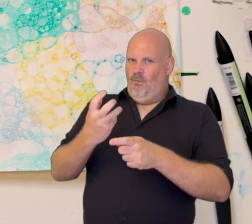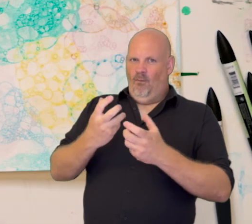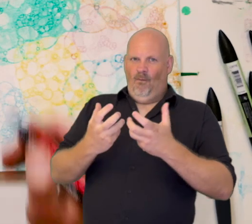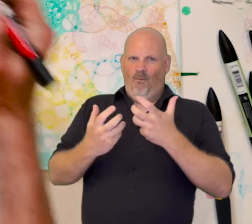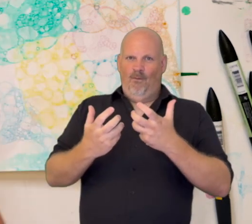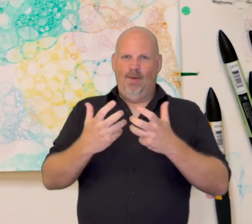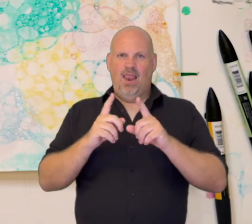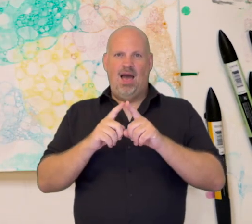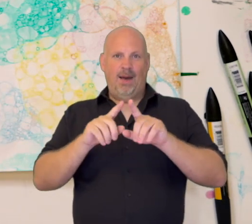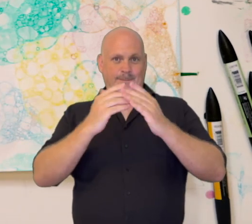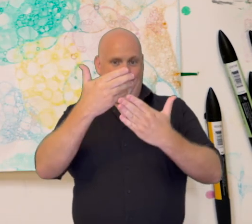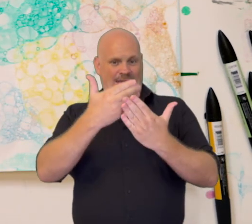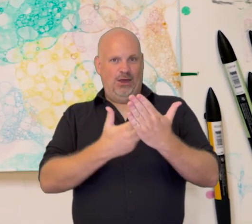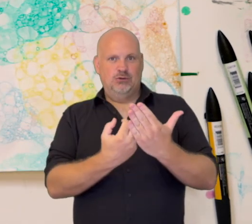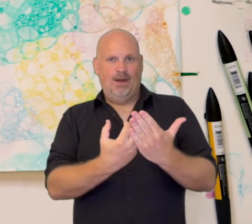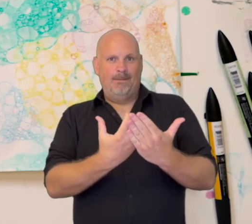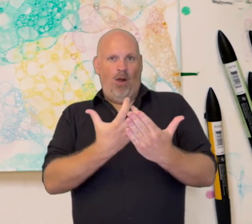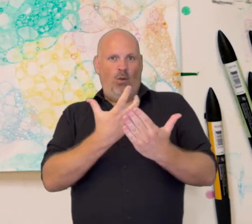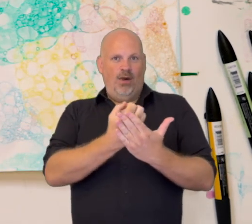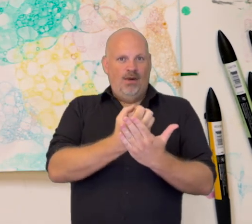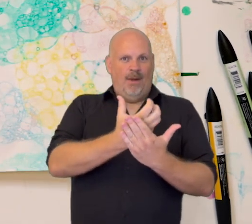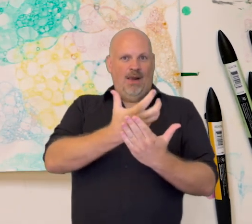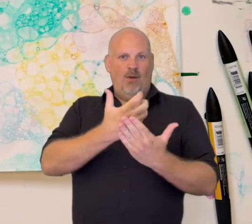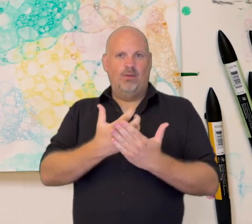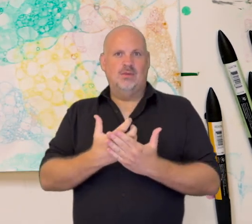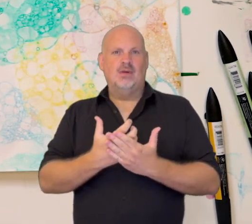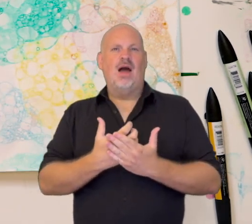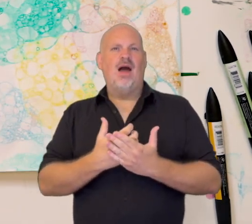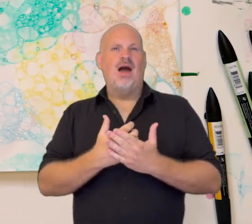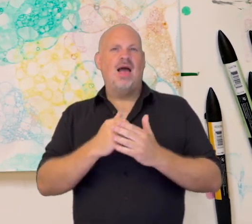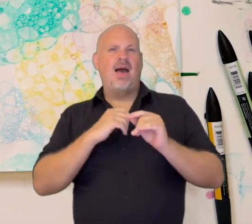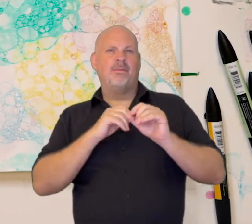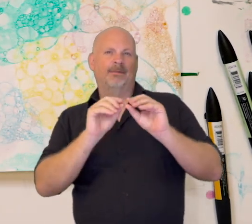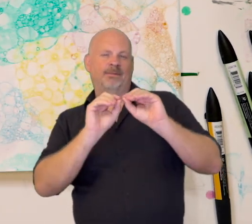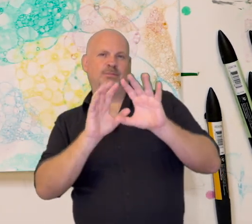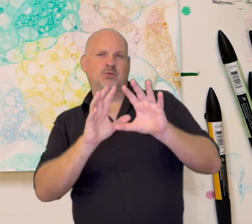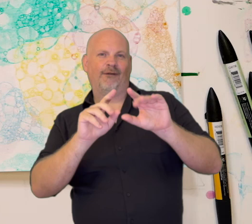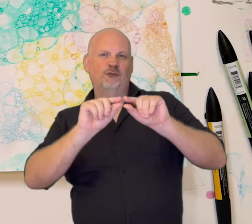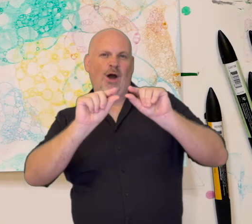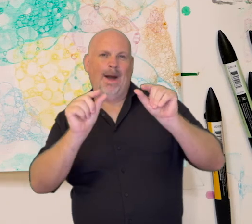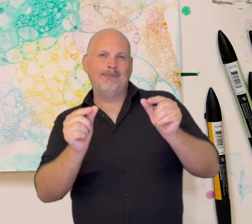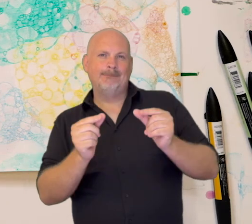are sort of coming from off the page. So I might try to frame it a little bit.